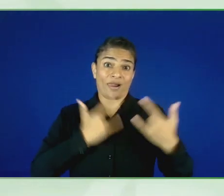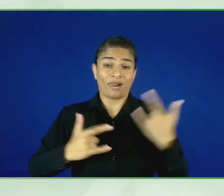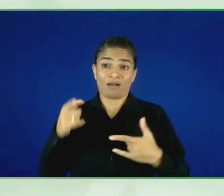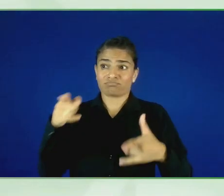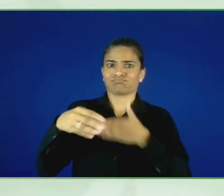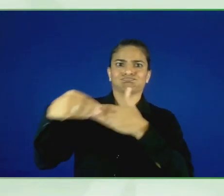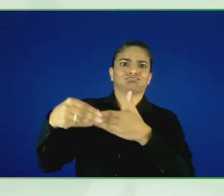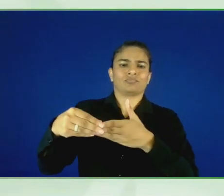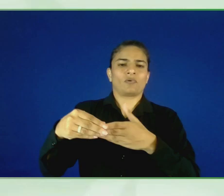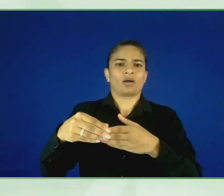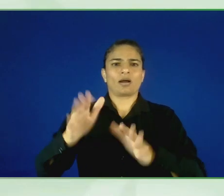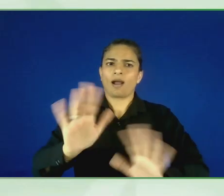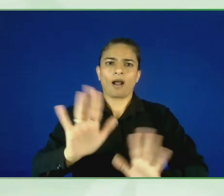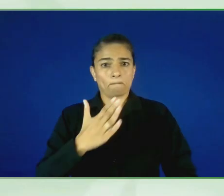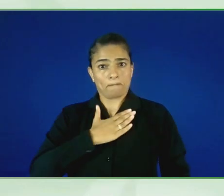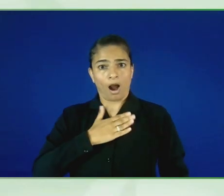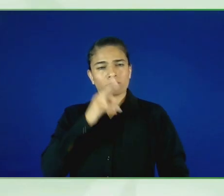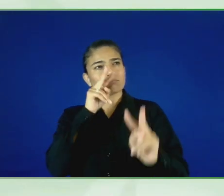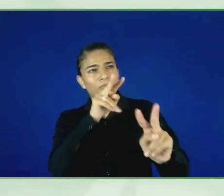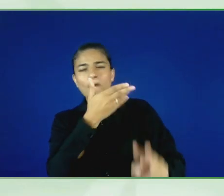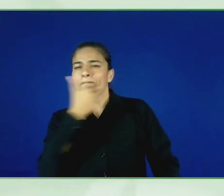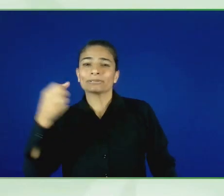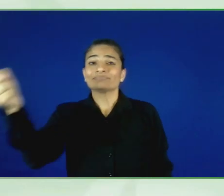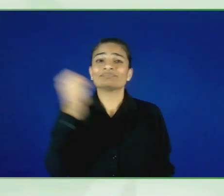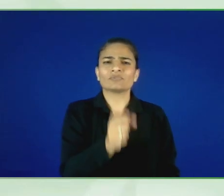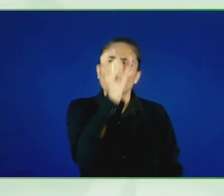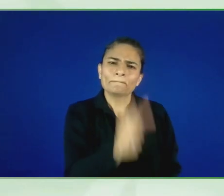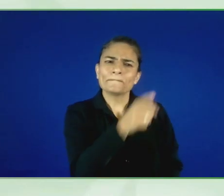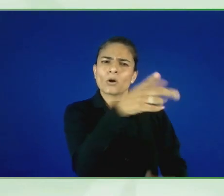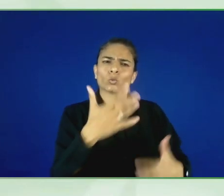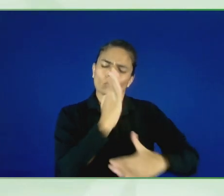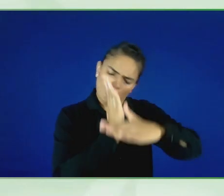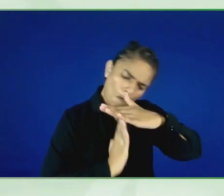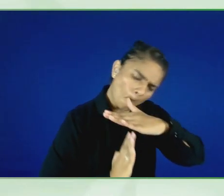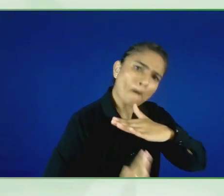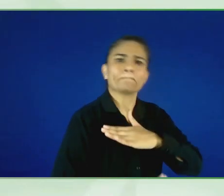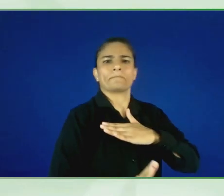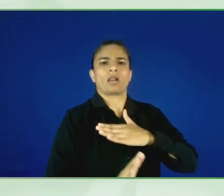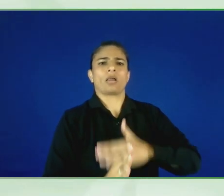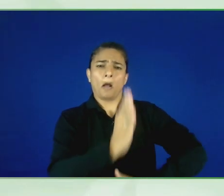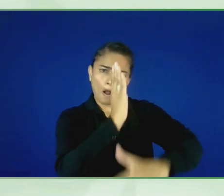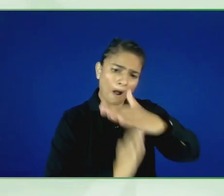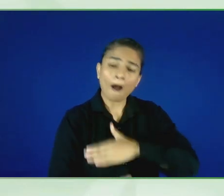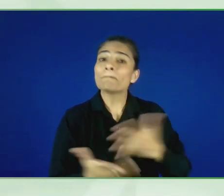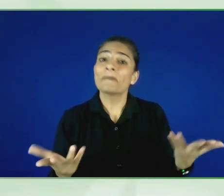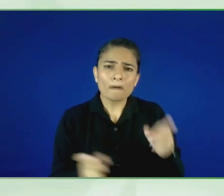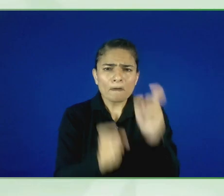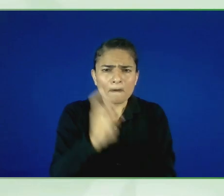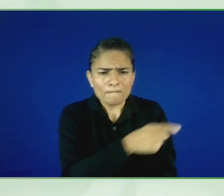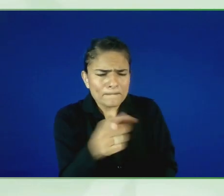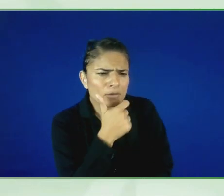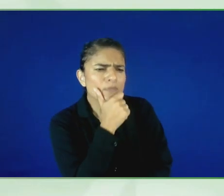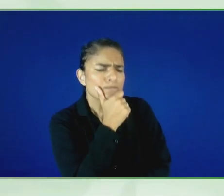listen, the people who want to understand what is important to their employees, and at the end, it's about also, of